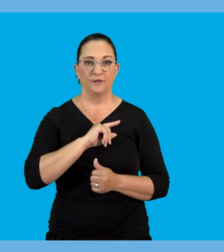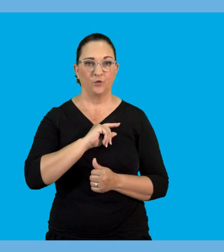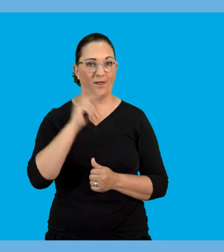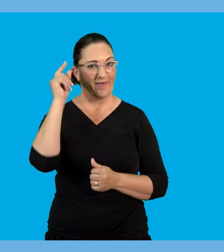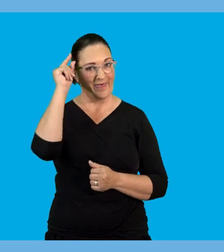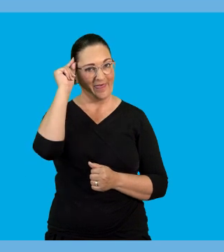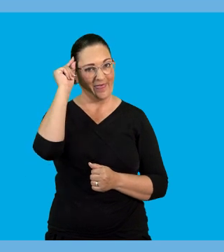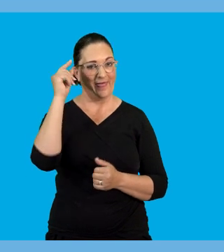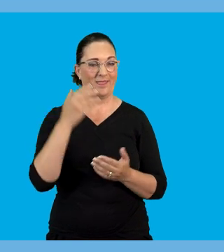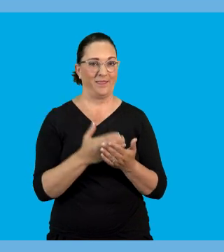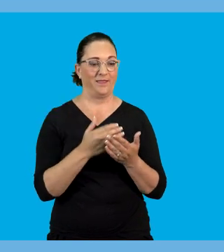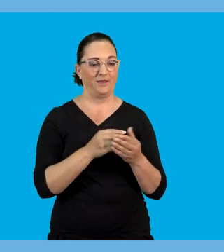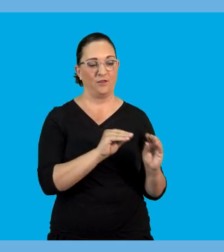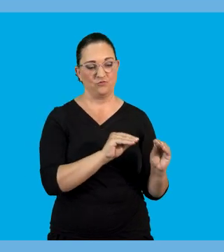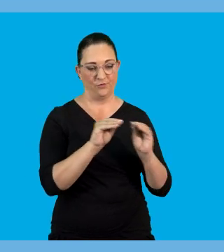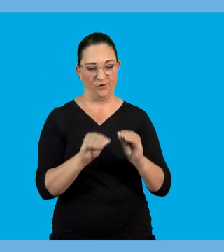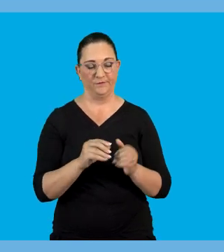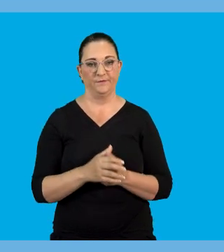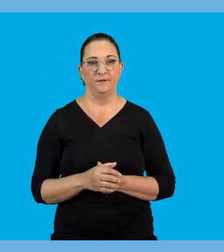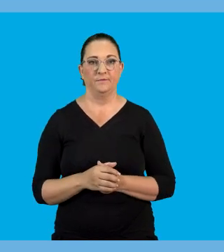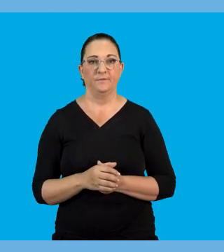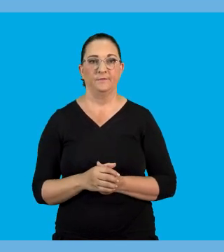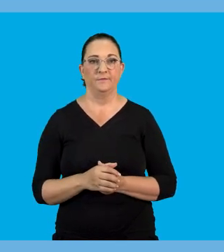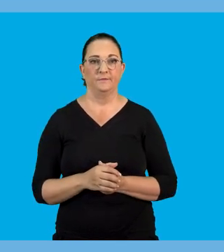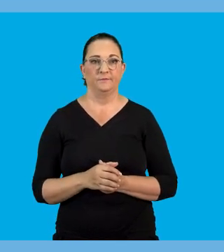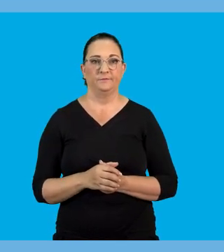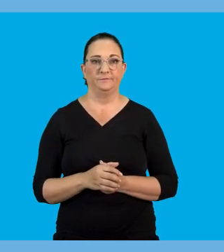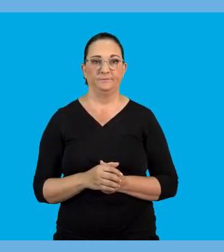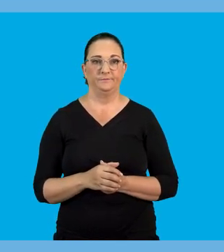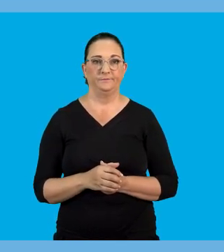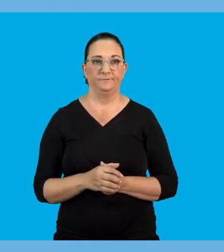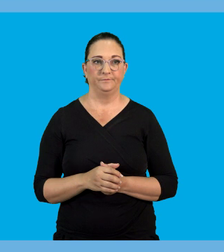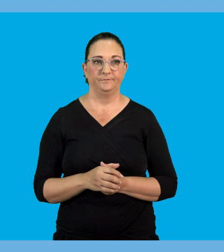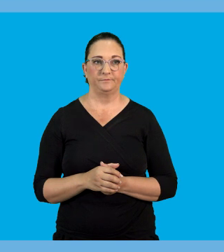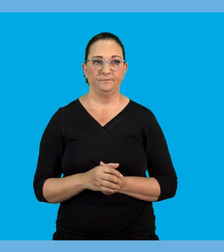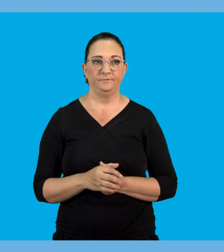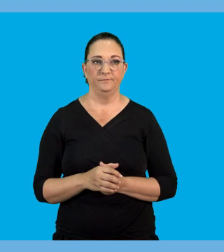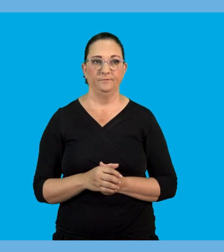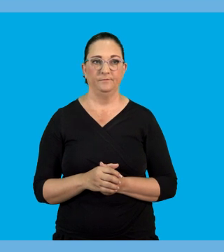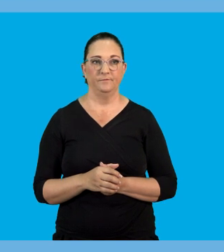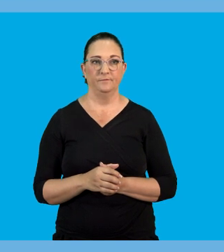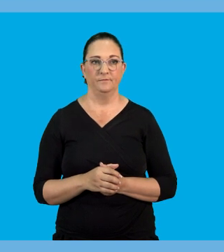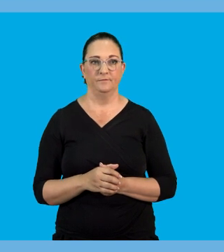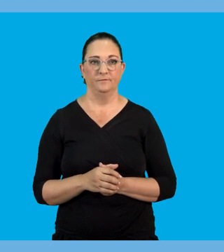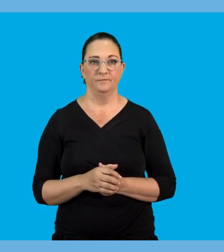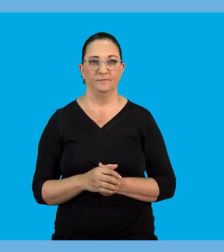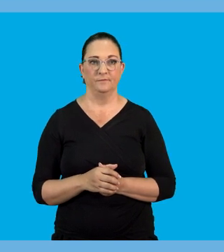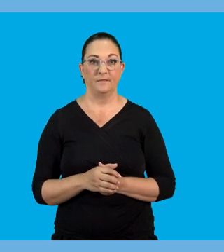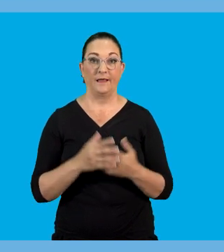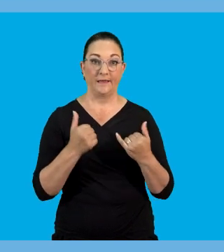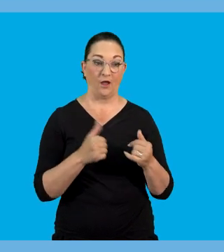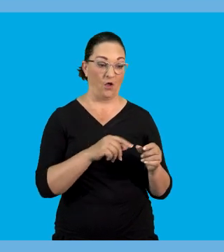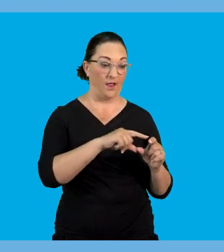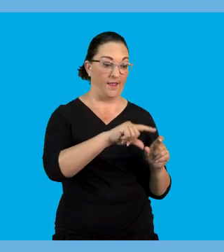The hair transferred some of its electrons. Now, the following question says, does now this